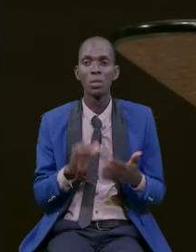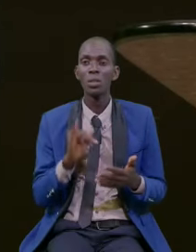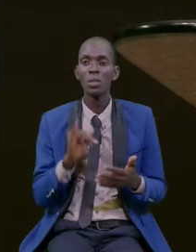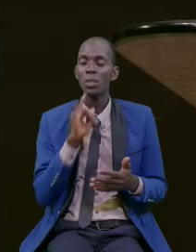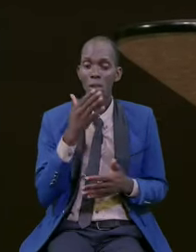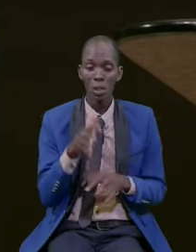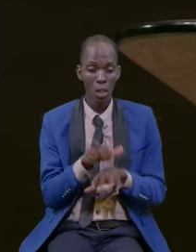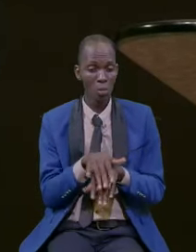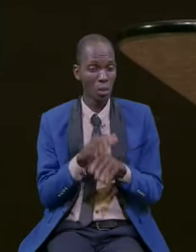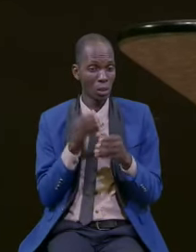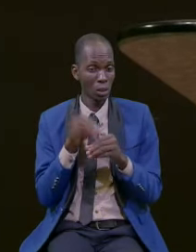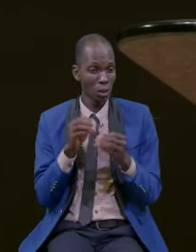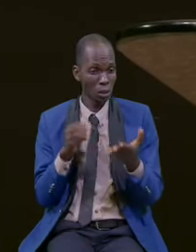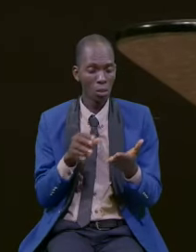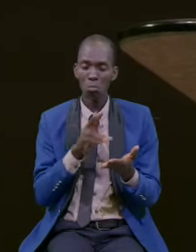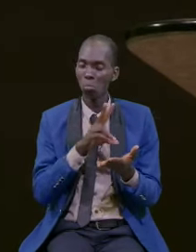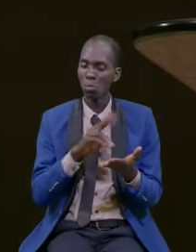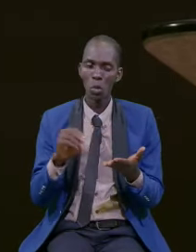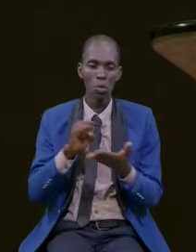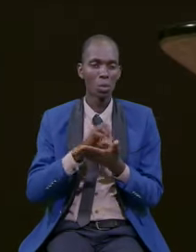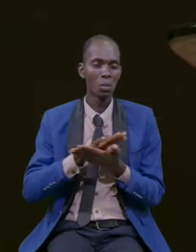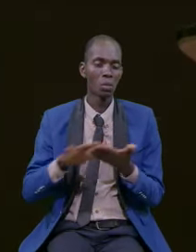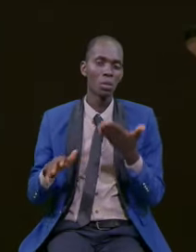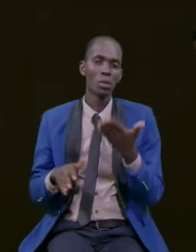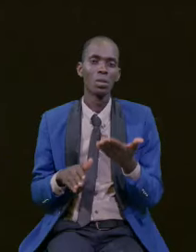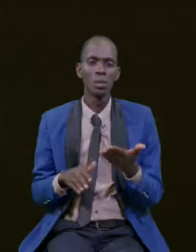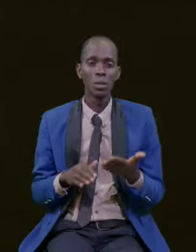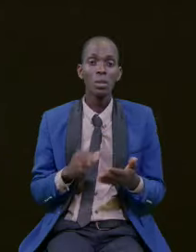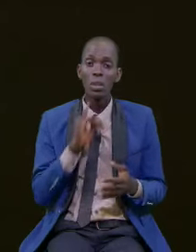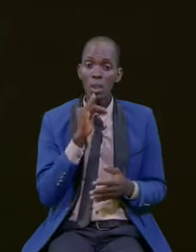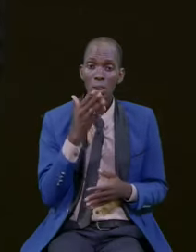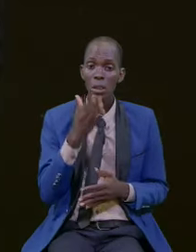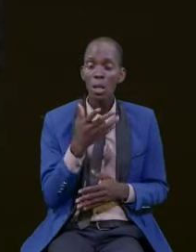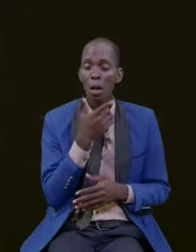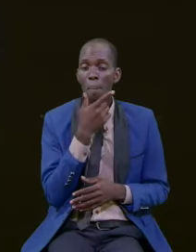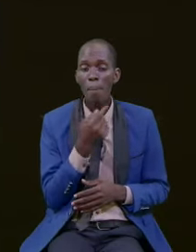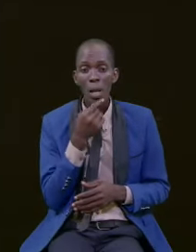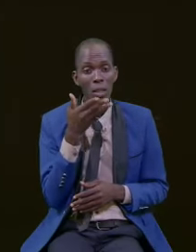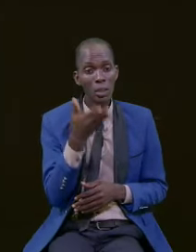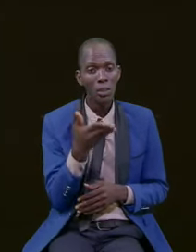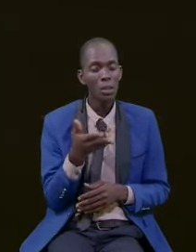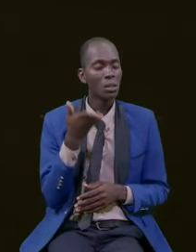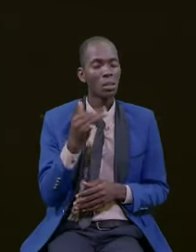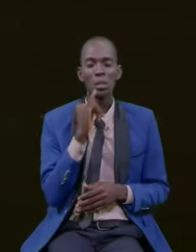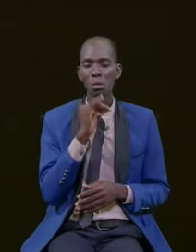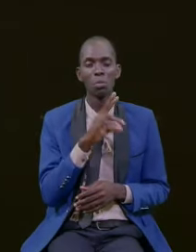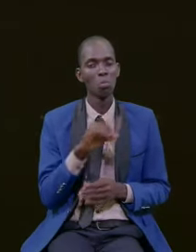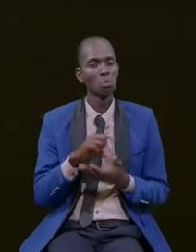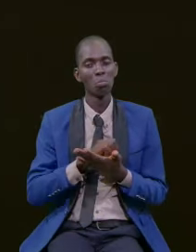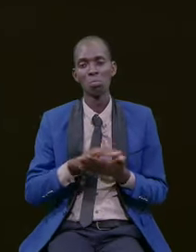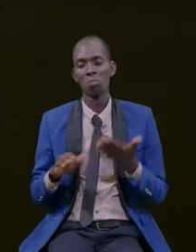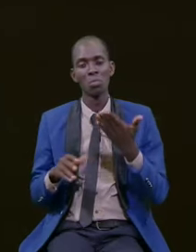There's no sanctification there. Is there pretense there? There's no sanctification there. Is there